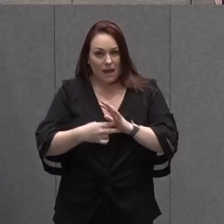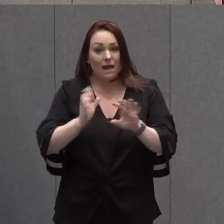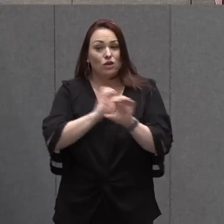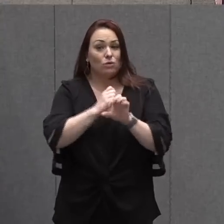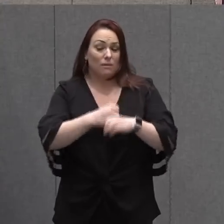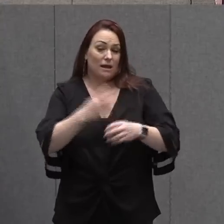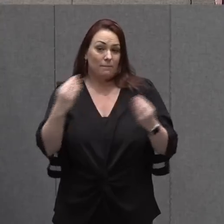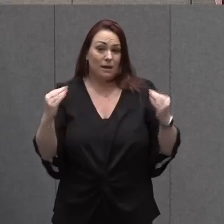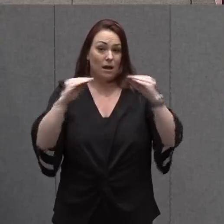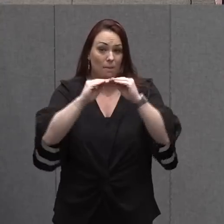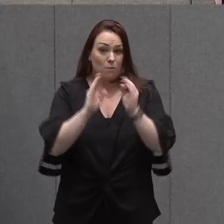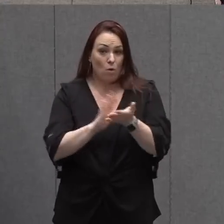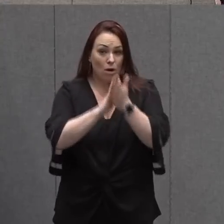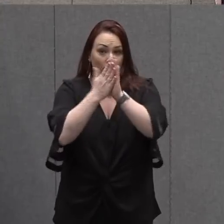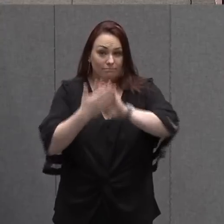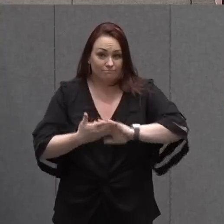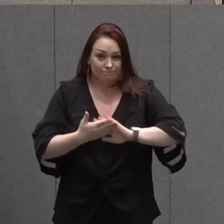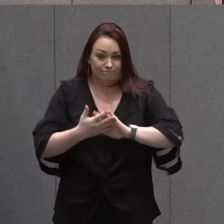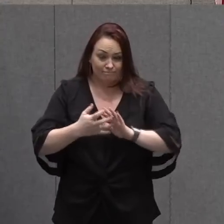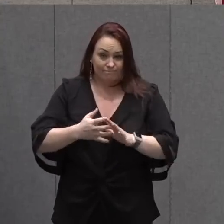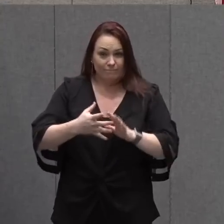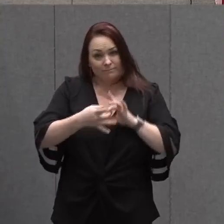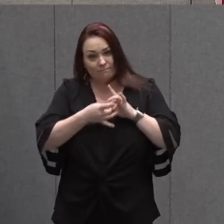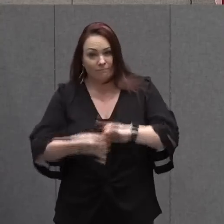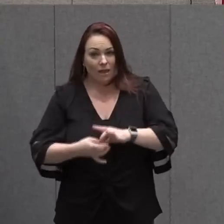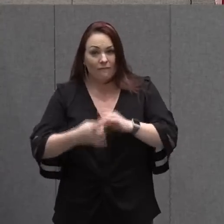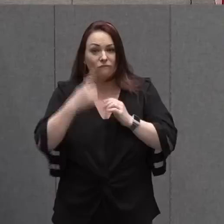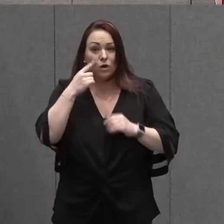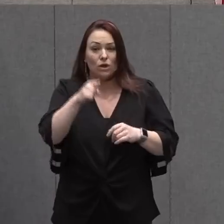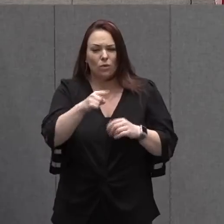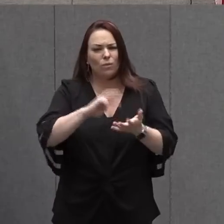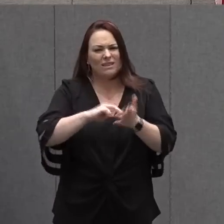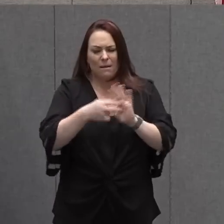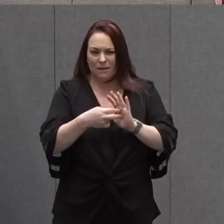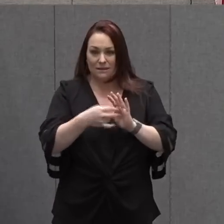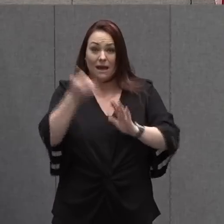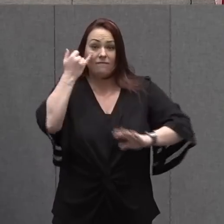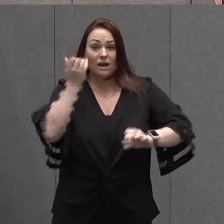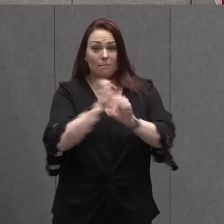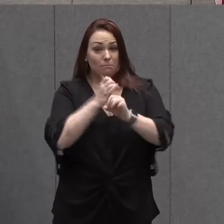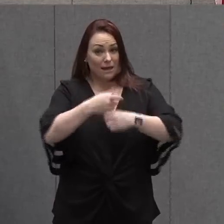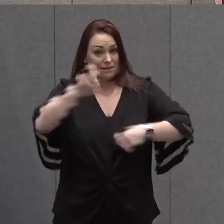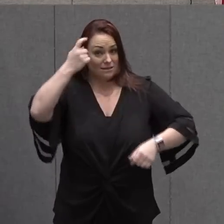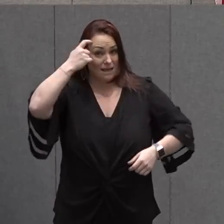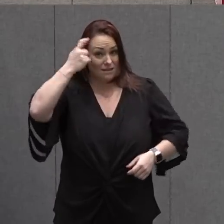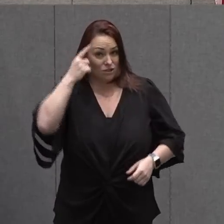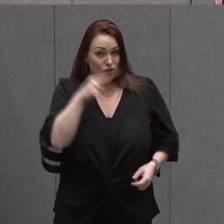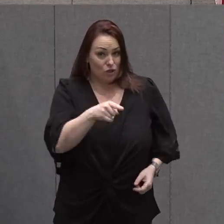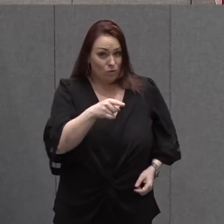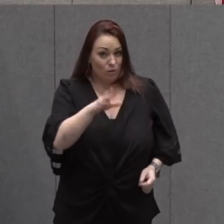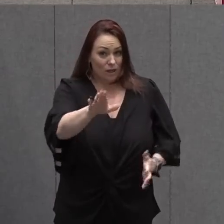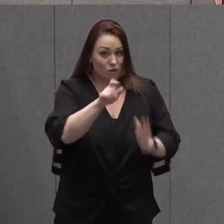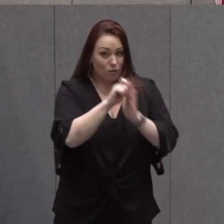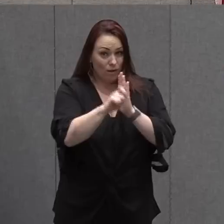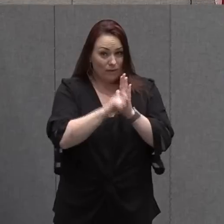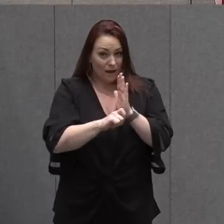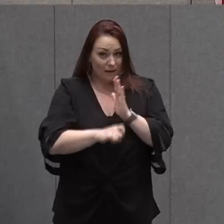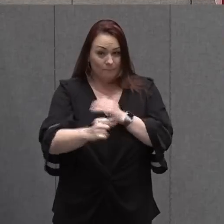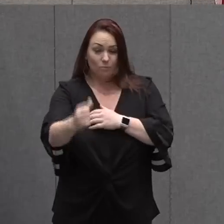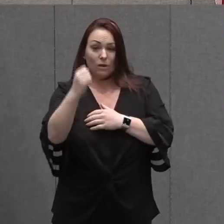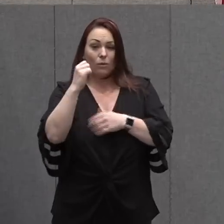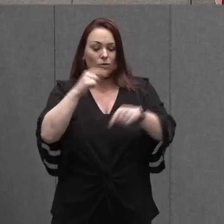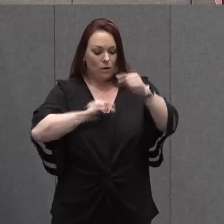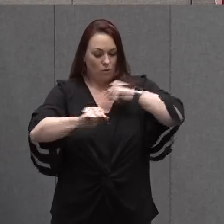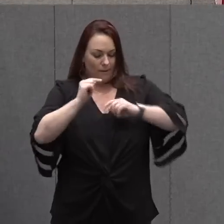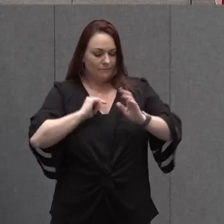you. What that means is when the words make sense to you in your own writing and you go back to look at it, you want it to